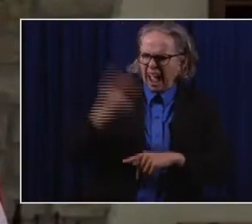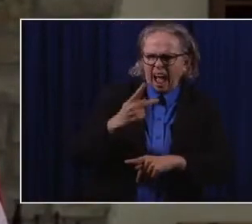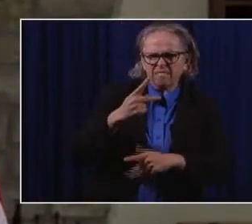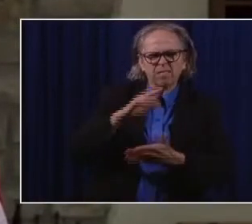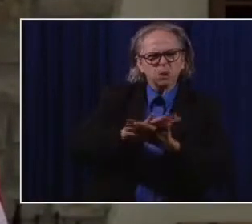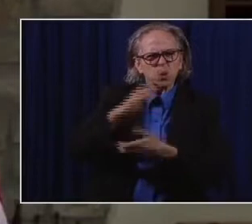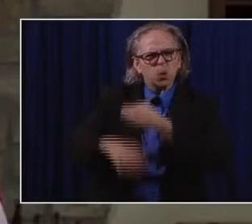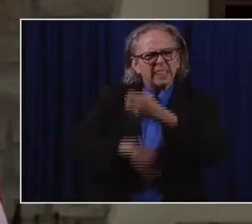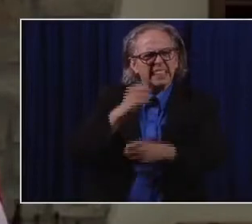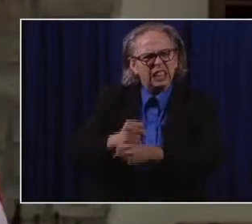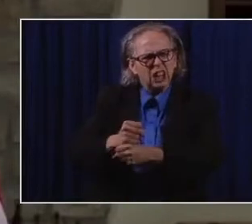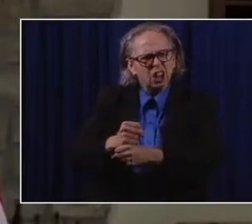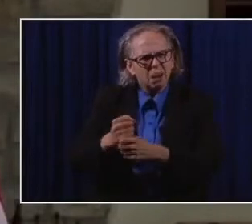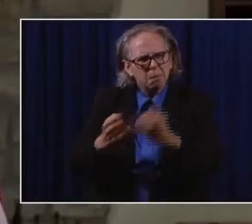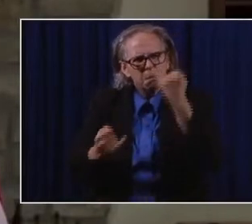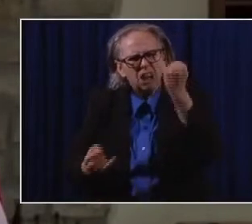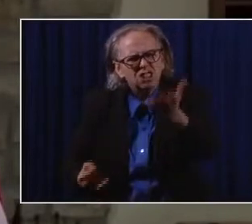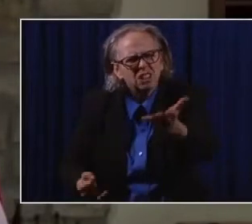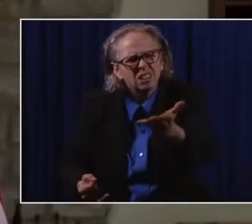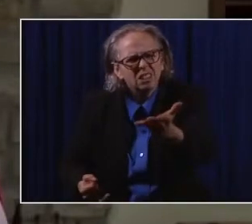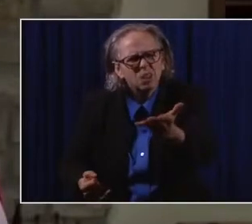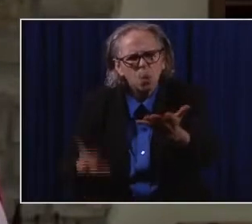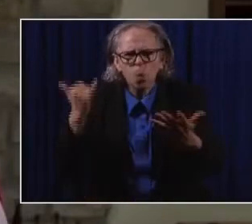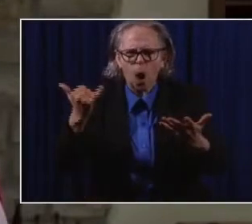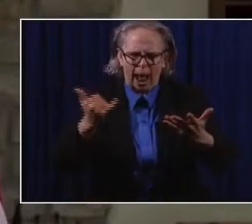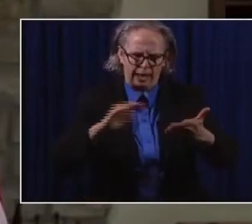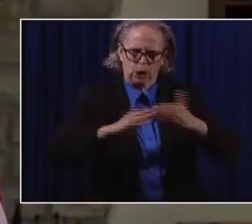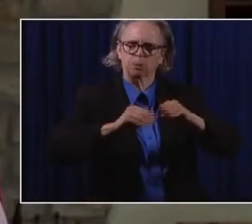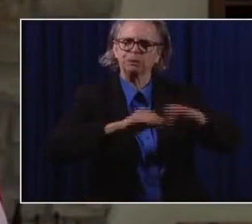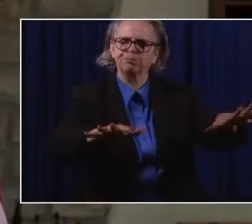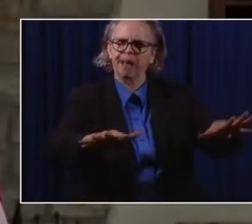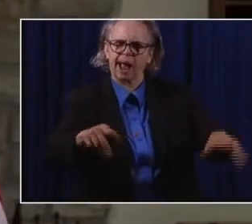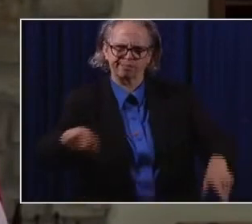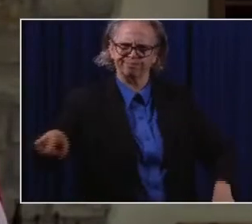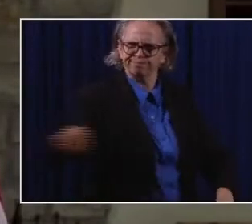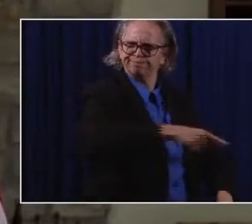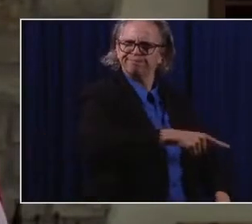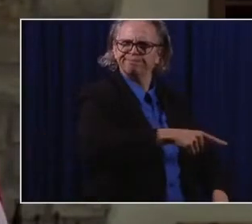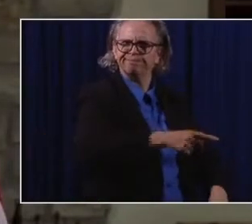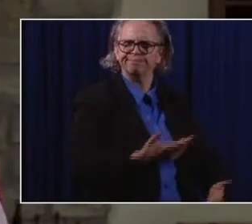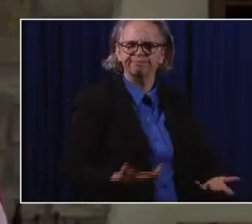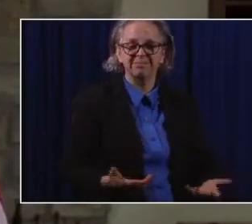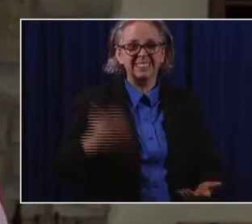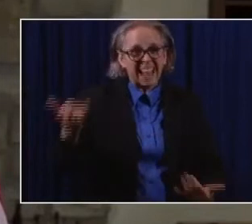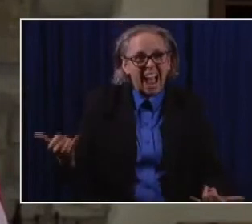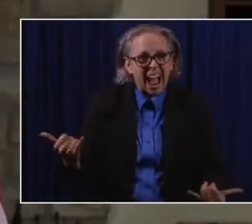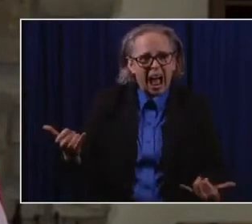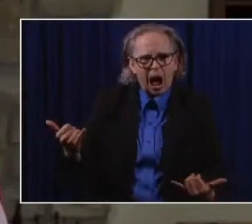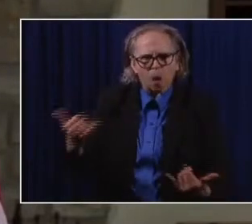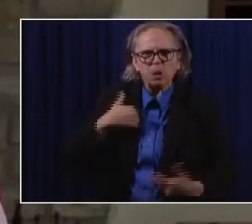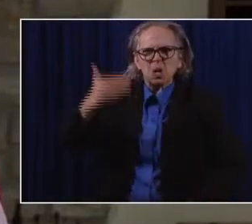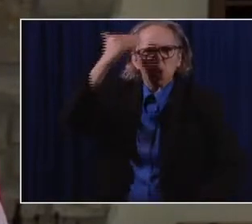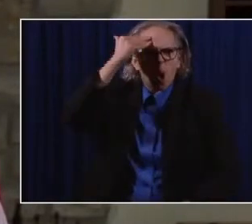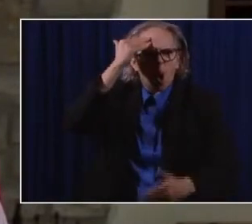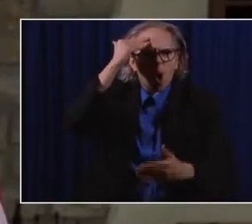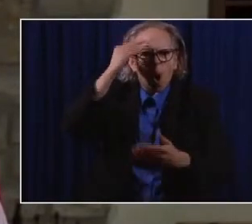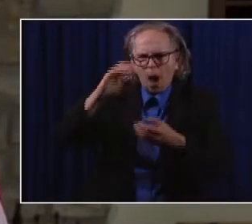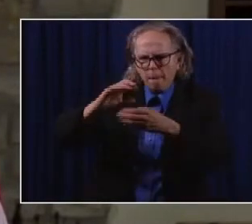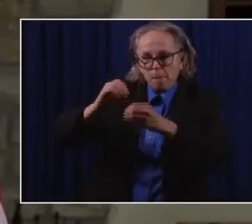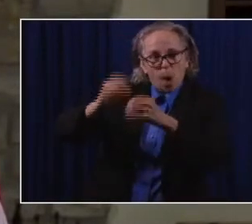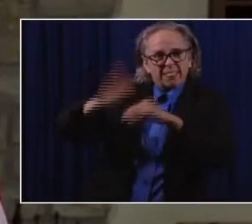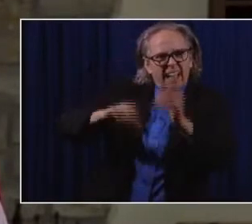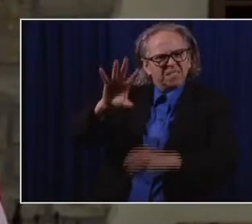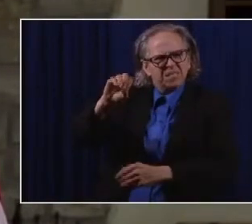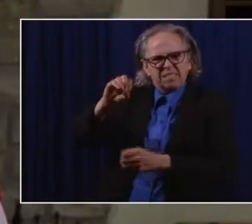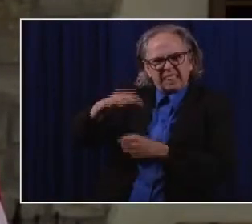Overall, we now have at least 50 districts that are fully online right now, with nearly 300,000